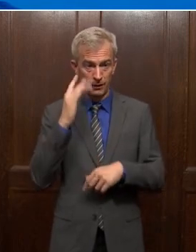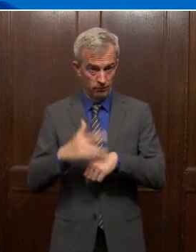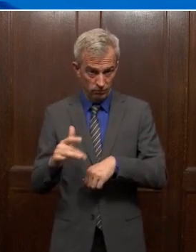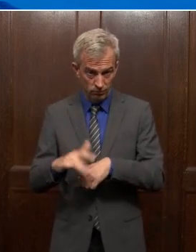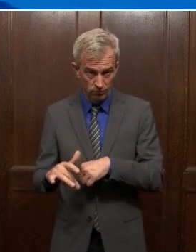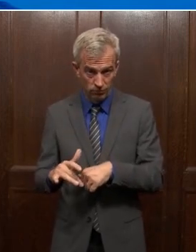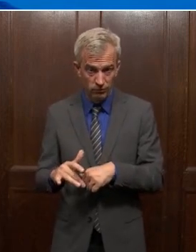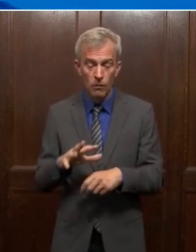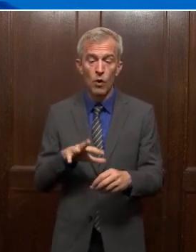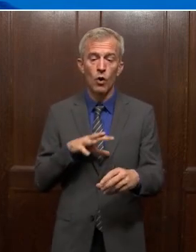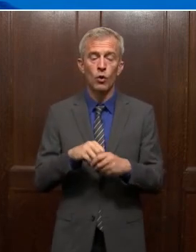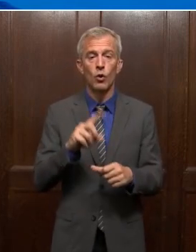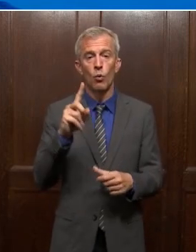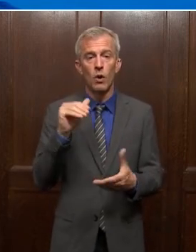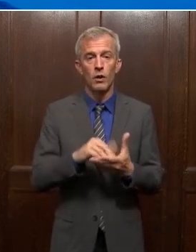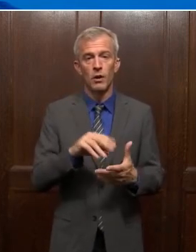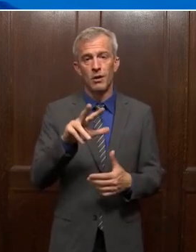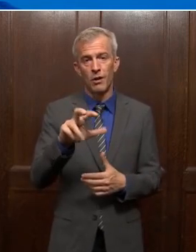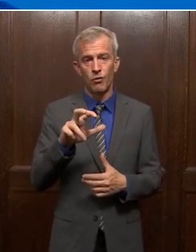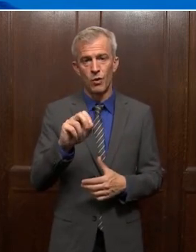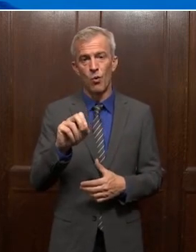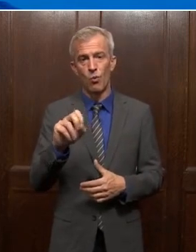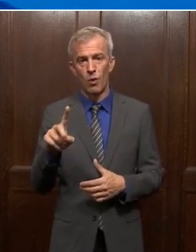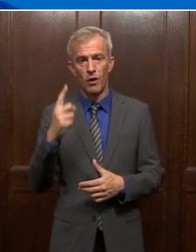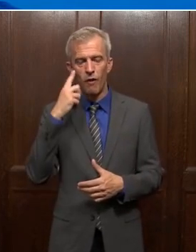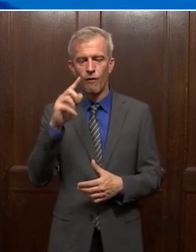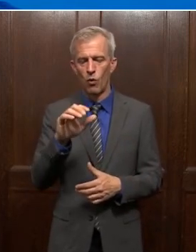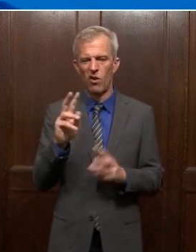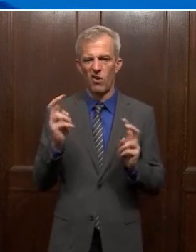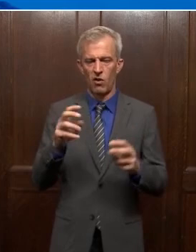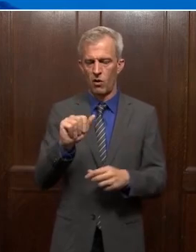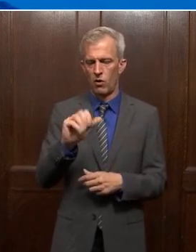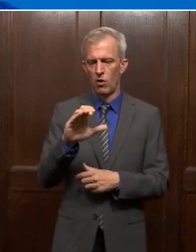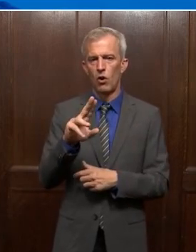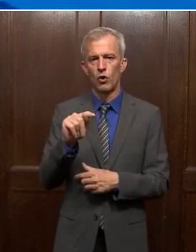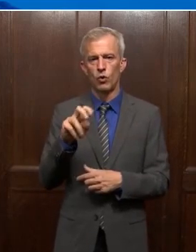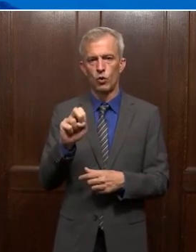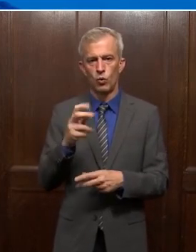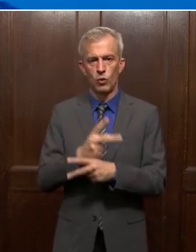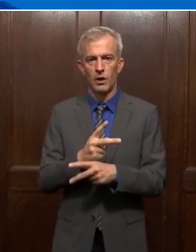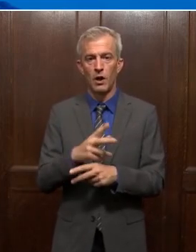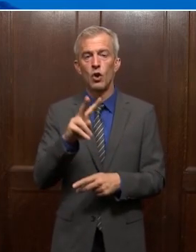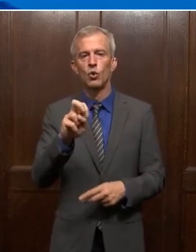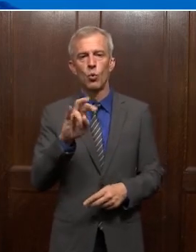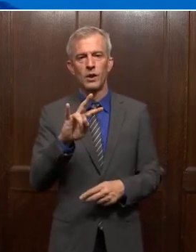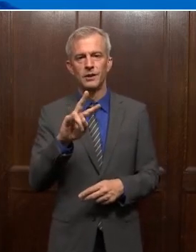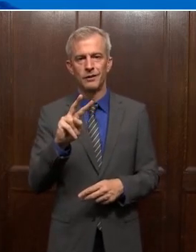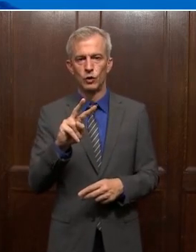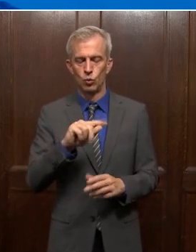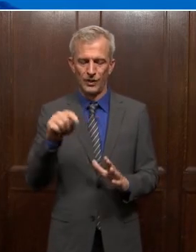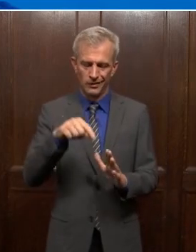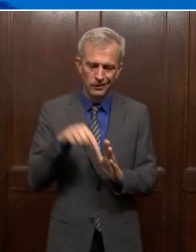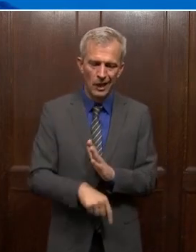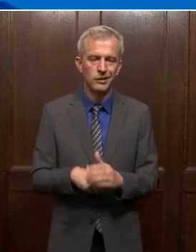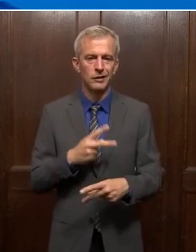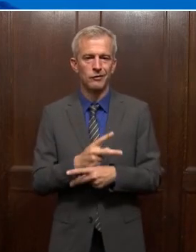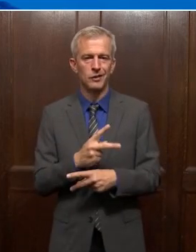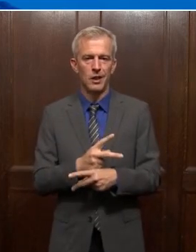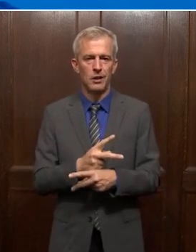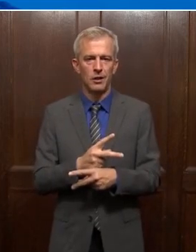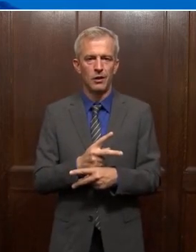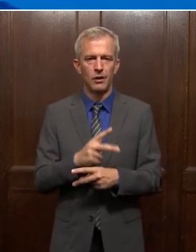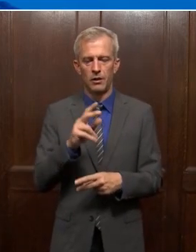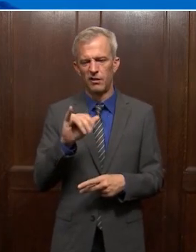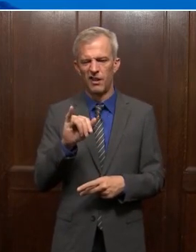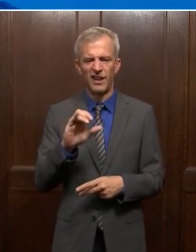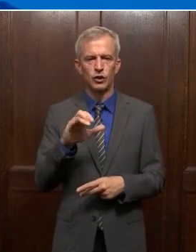available, including 1,301 for acute care and 272 intensive care unit beds, an inventory